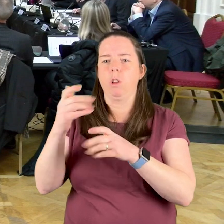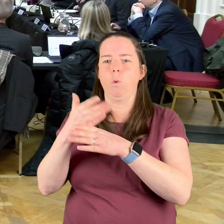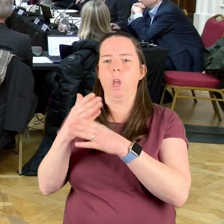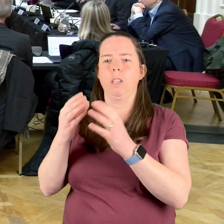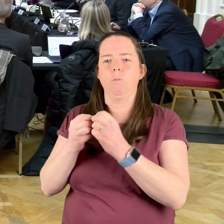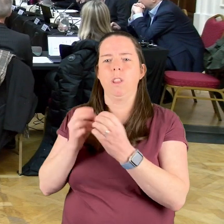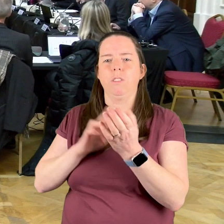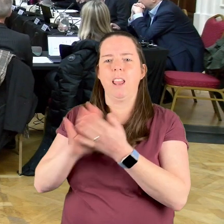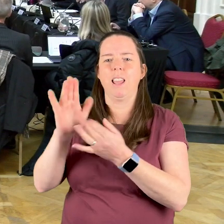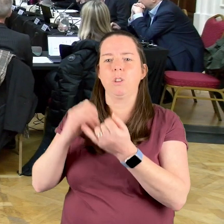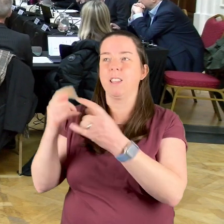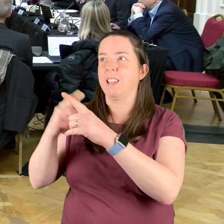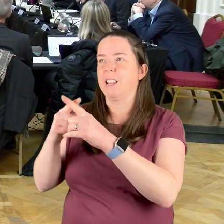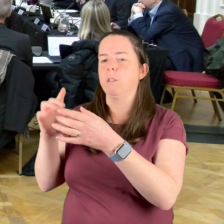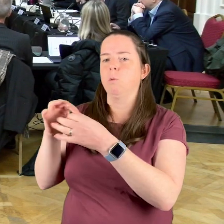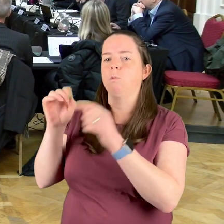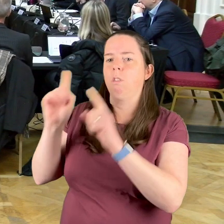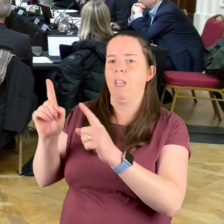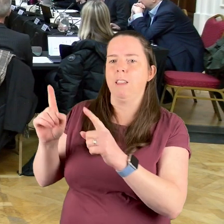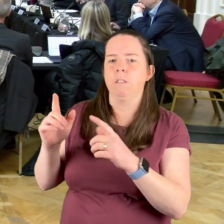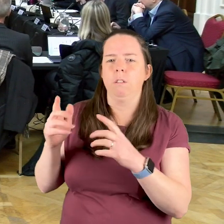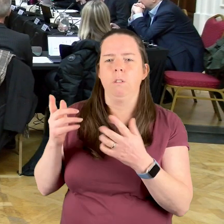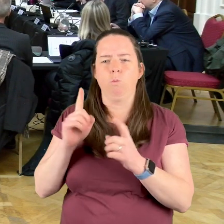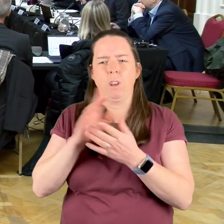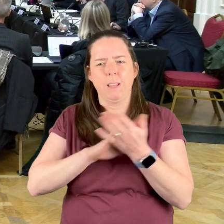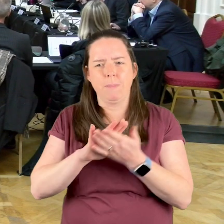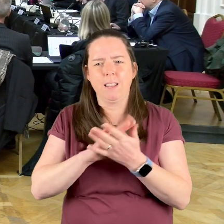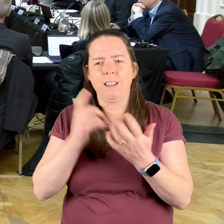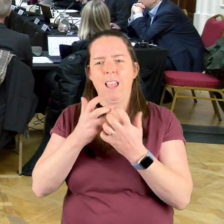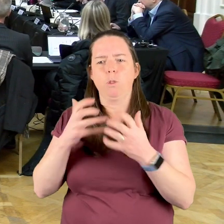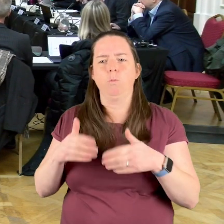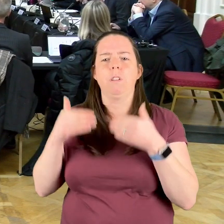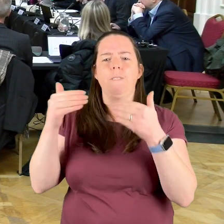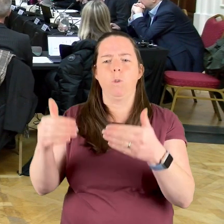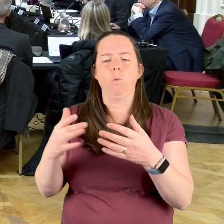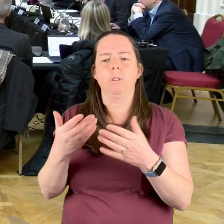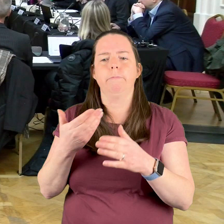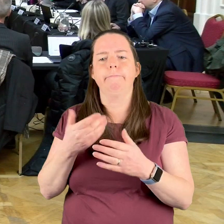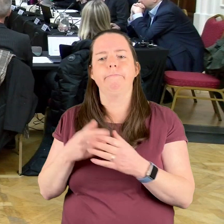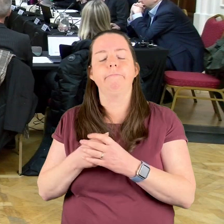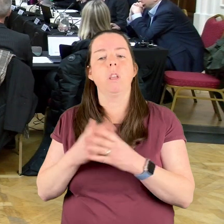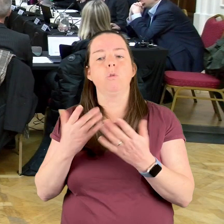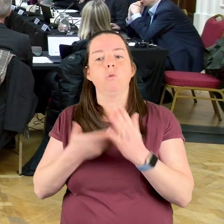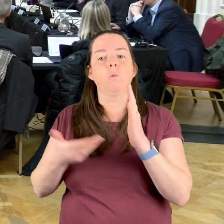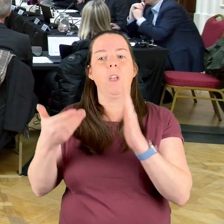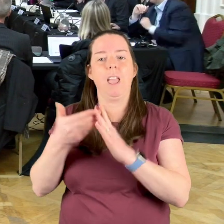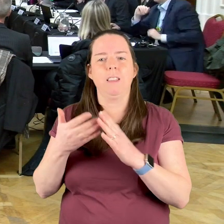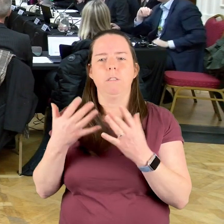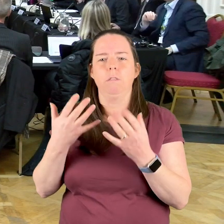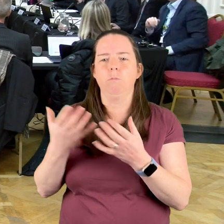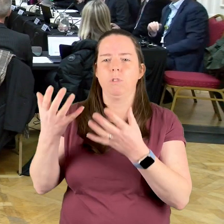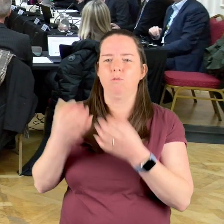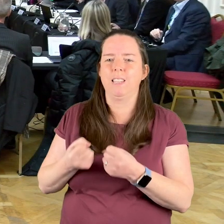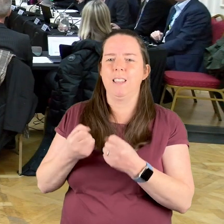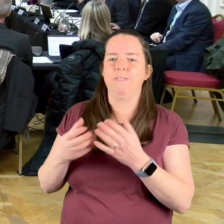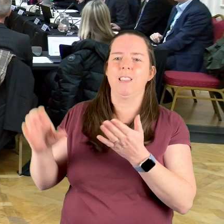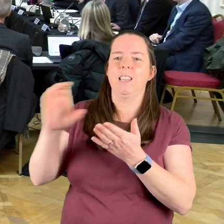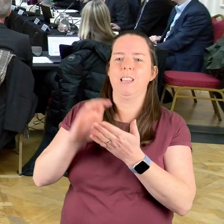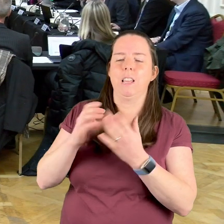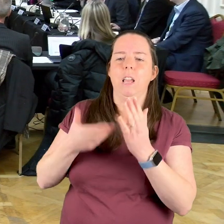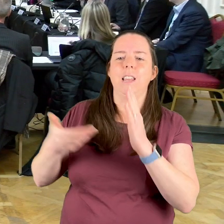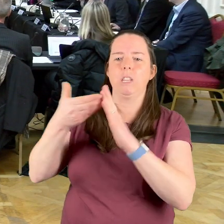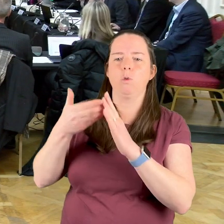NHS England around that and what does that mean and how do we go forward on this. Just to add that we have received the additional funds